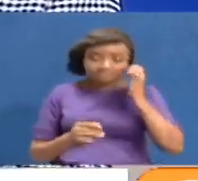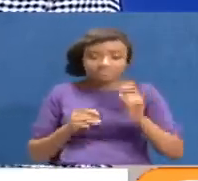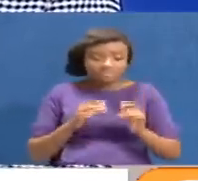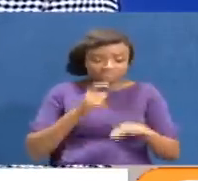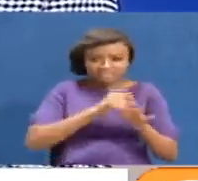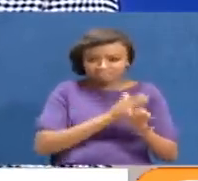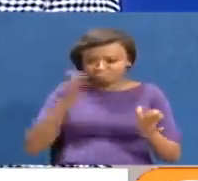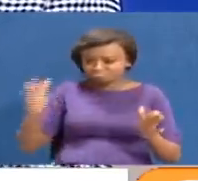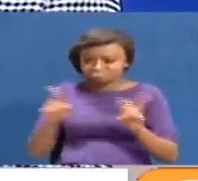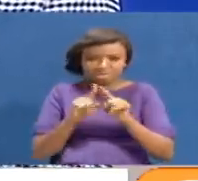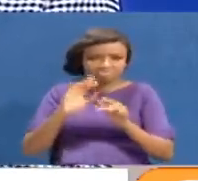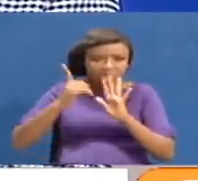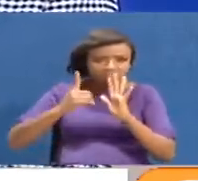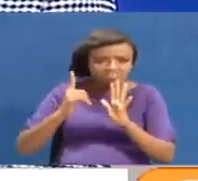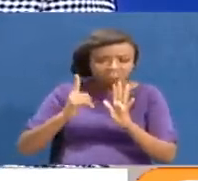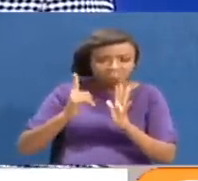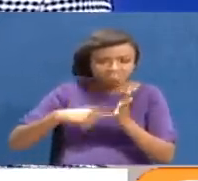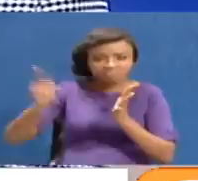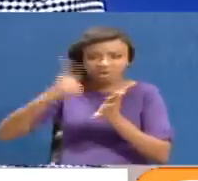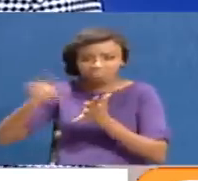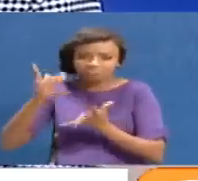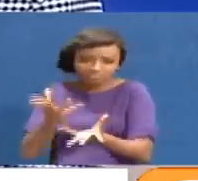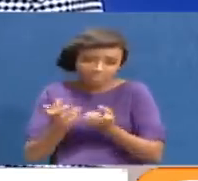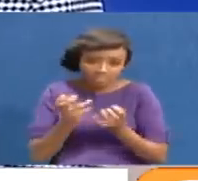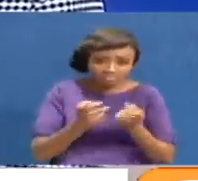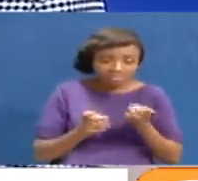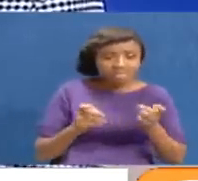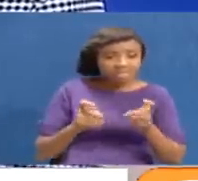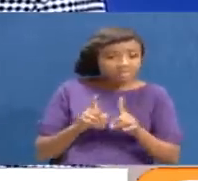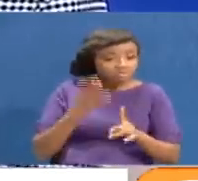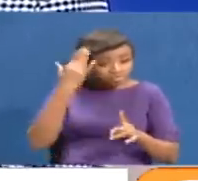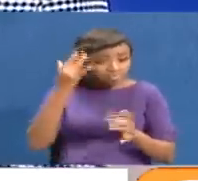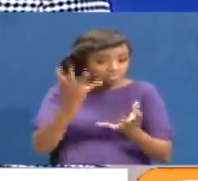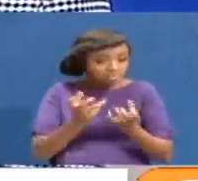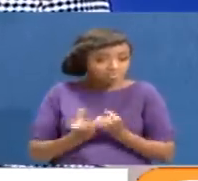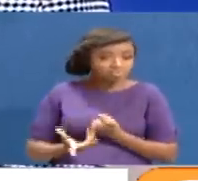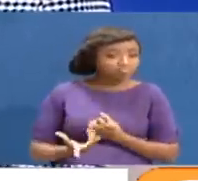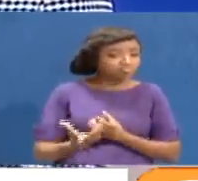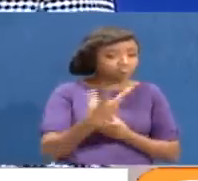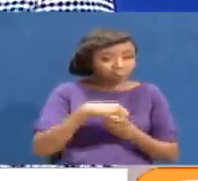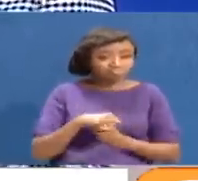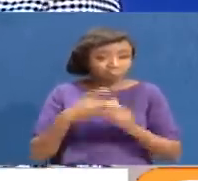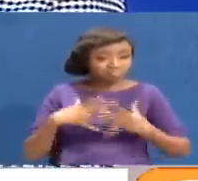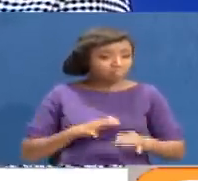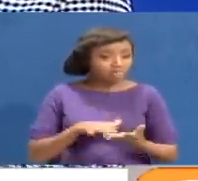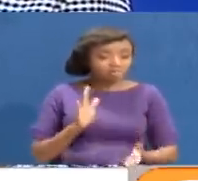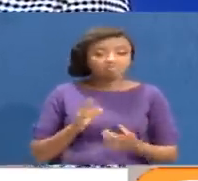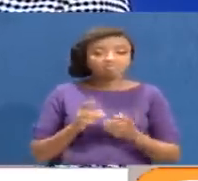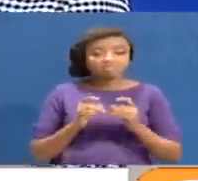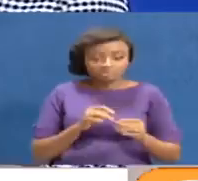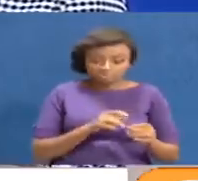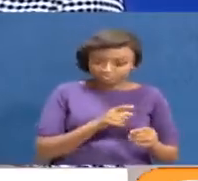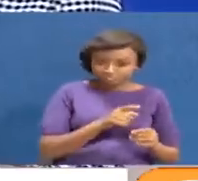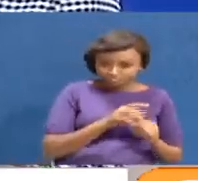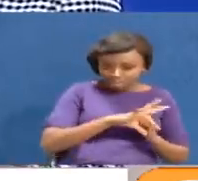and the thresholds you need and the people you leave behind, yeah? Because if we do it in parliament, we still have to take it to a referendum. Mm-hmm. Now, when we go